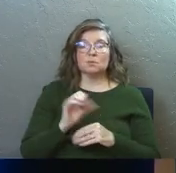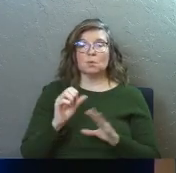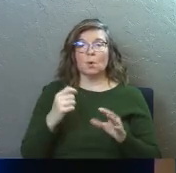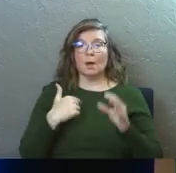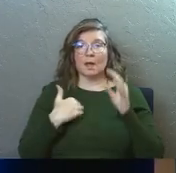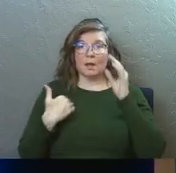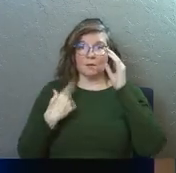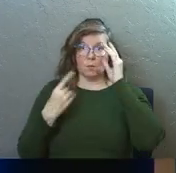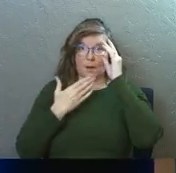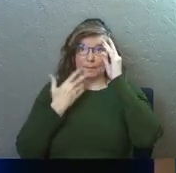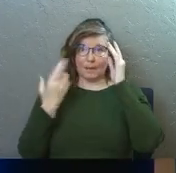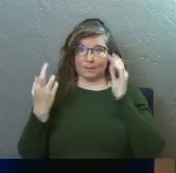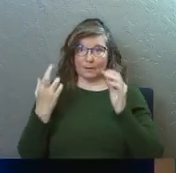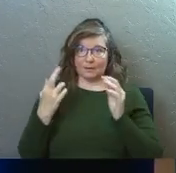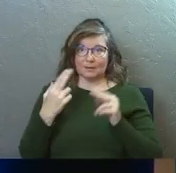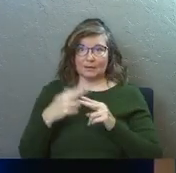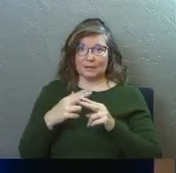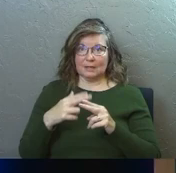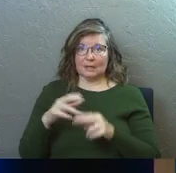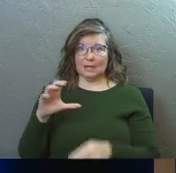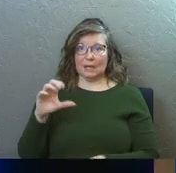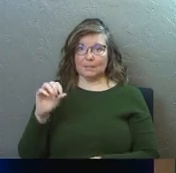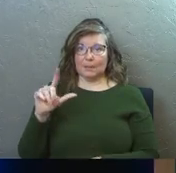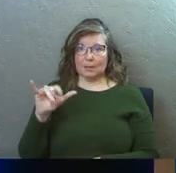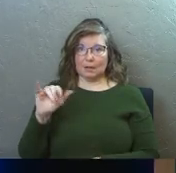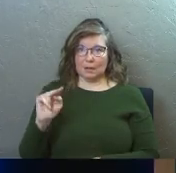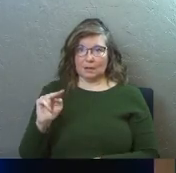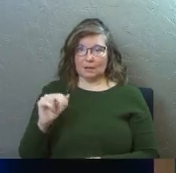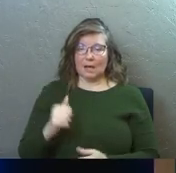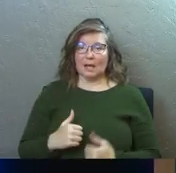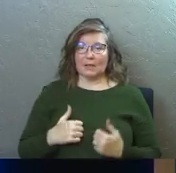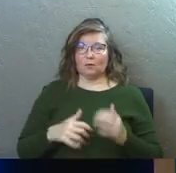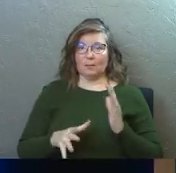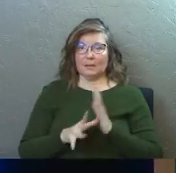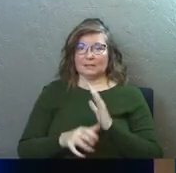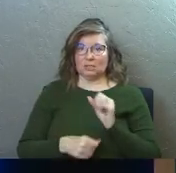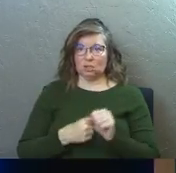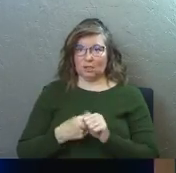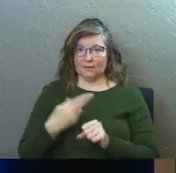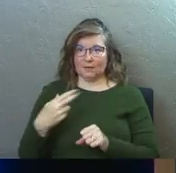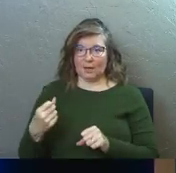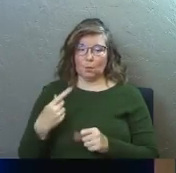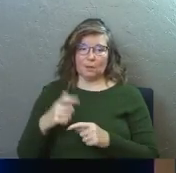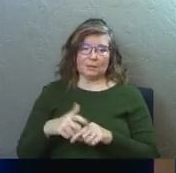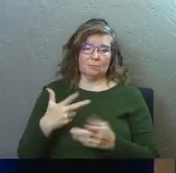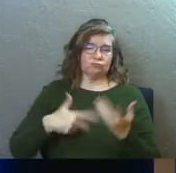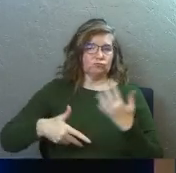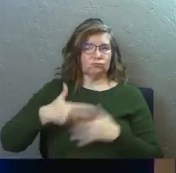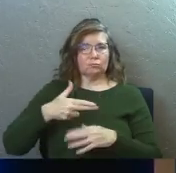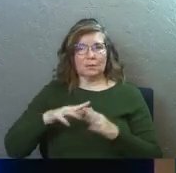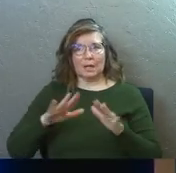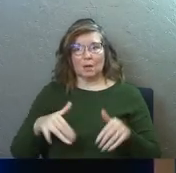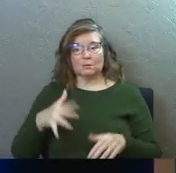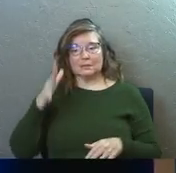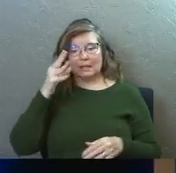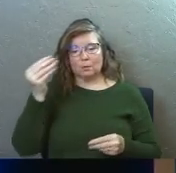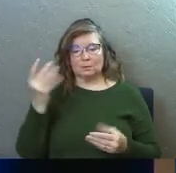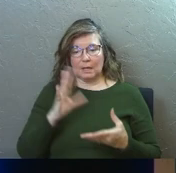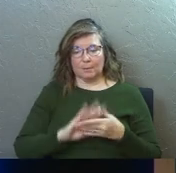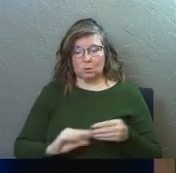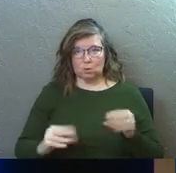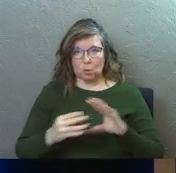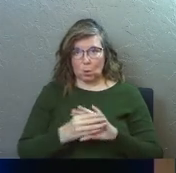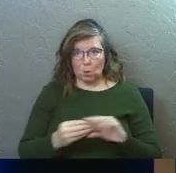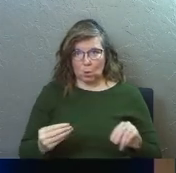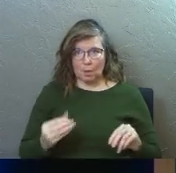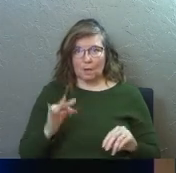So I have one of my best friends. His name is Colin. I lived with Colin my senior year of high school. And one time we were just hanging out at the house and his dad was telling me a